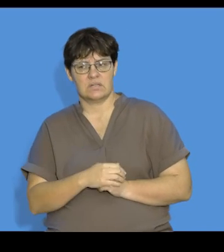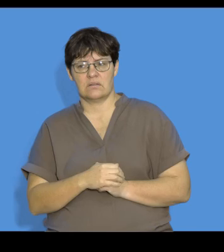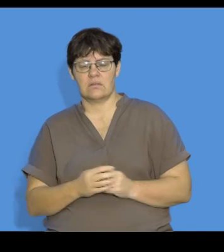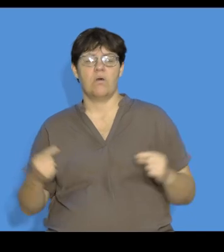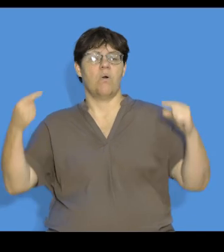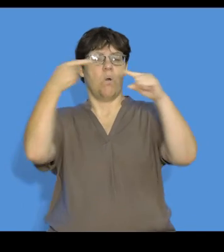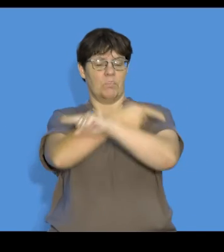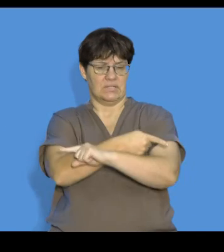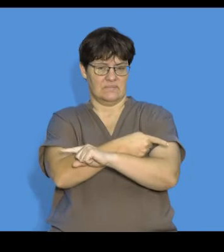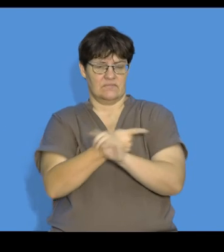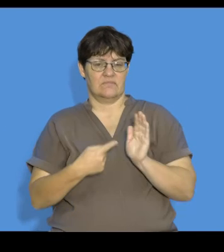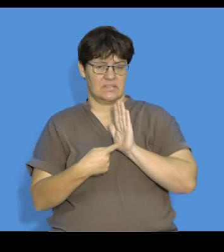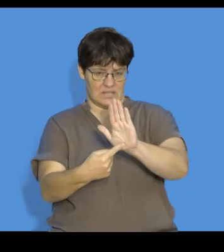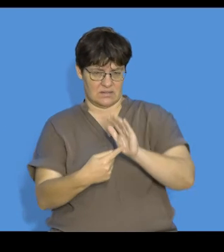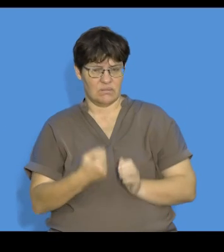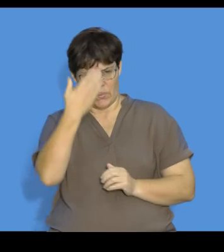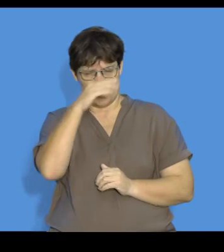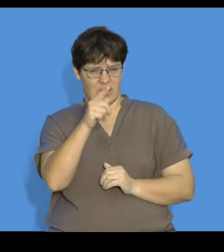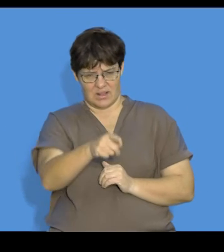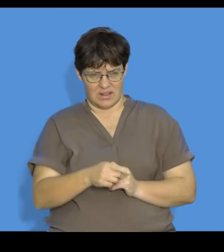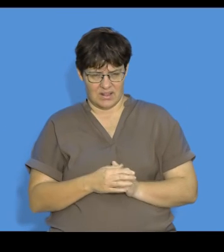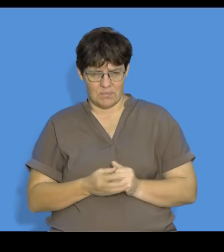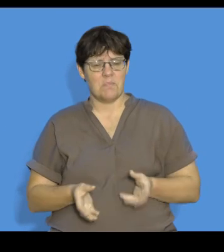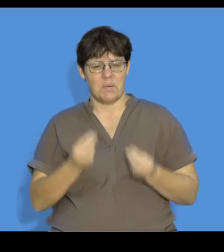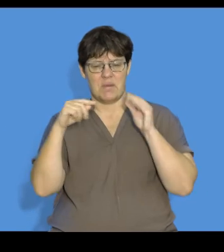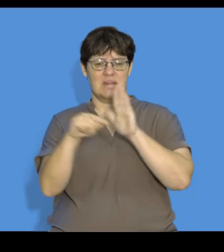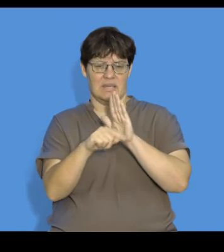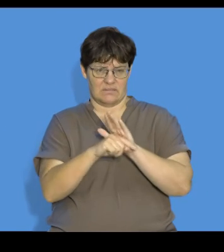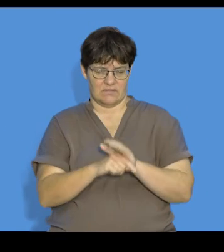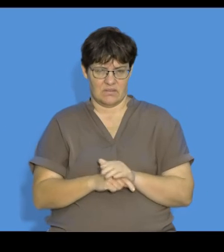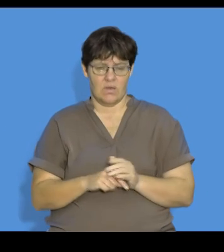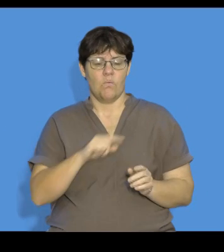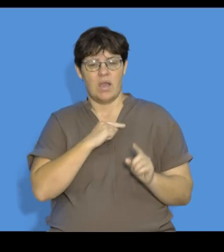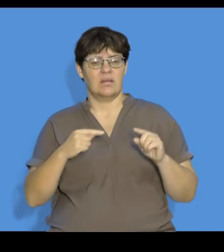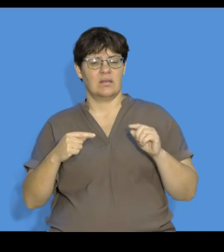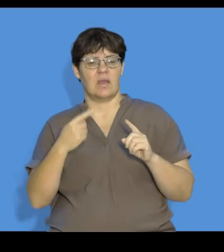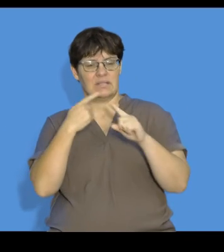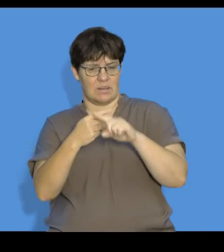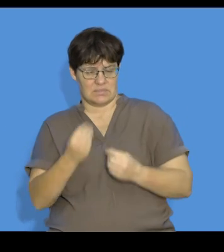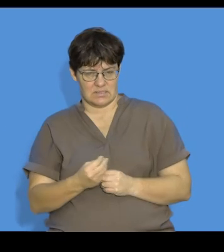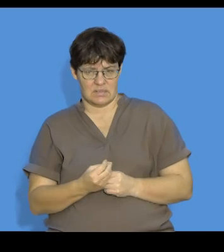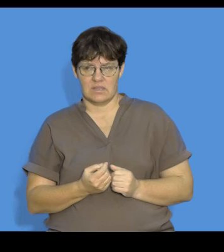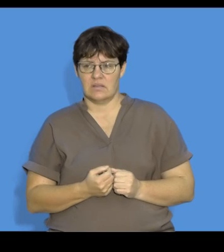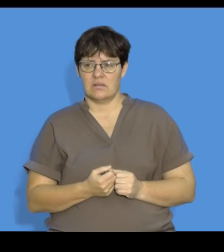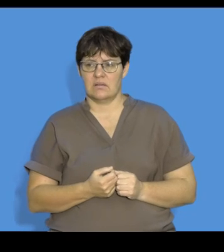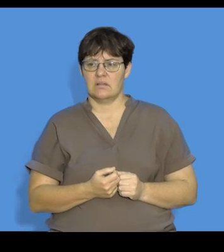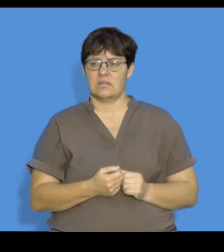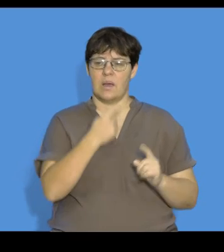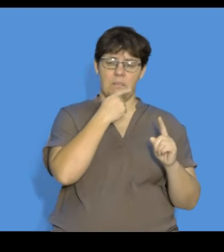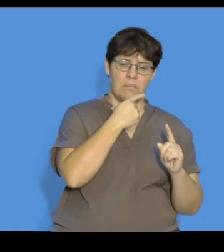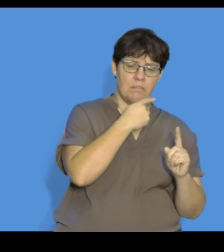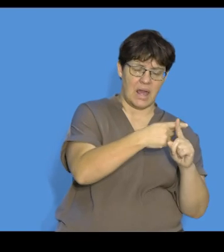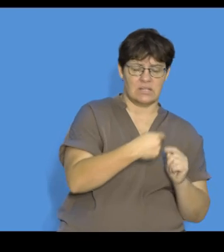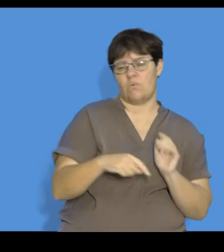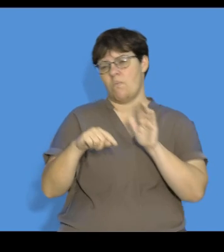have opposite signs. Really, you know, that's how you get a negative and you are multiplying. It must either be plus